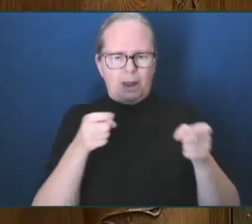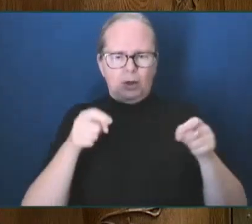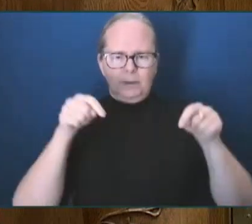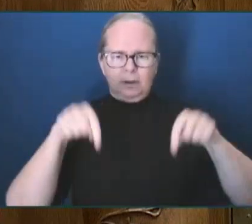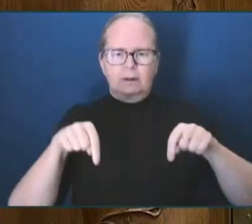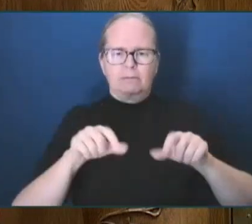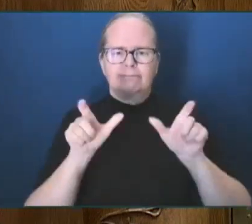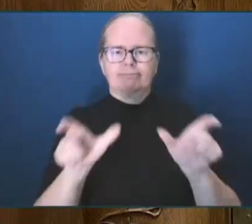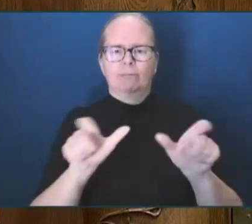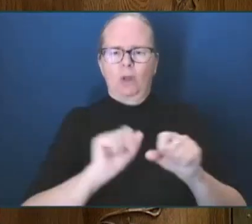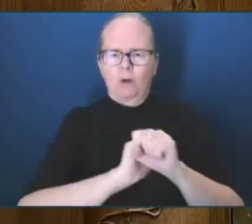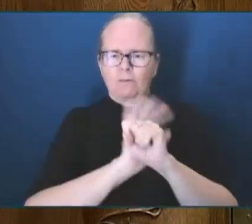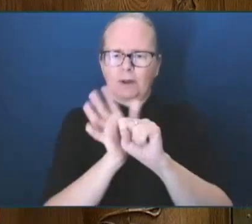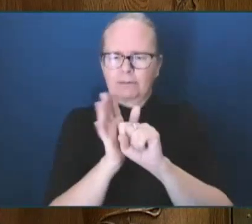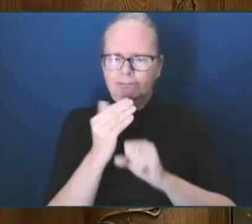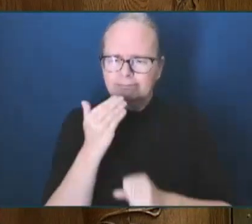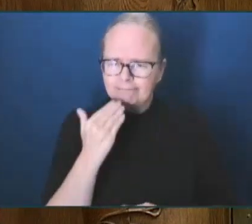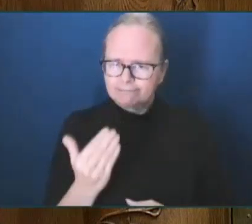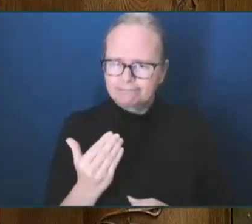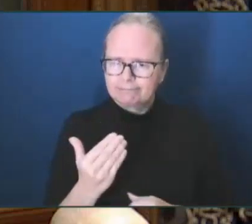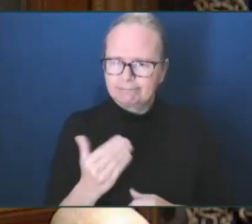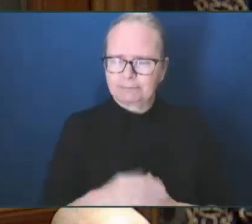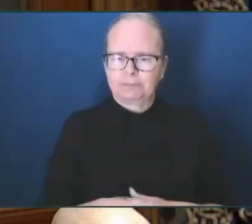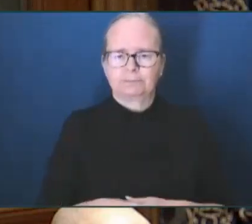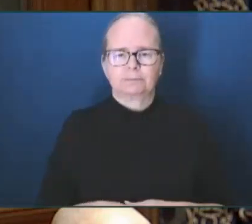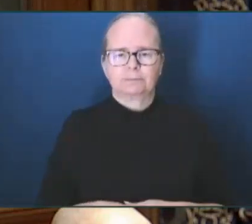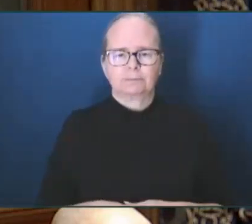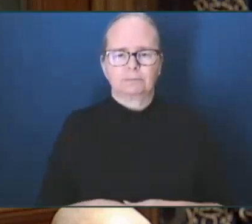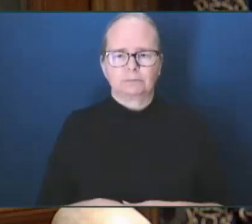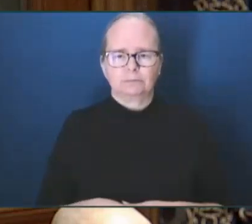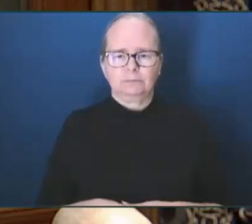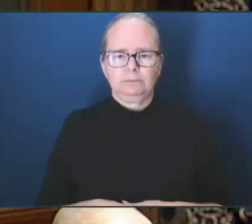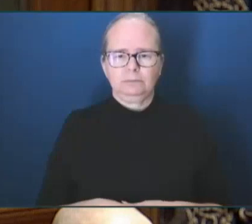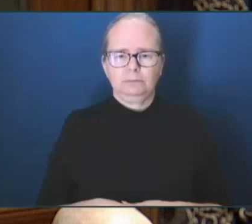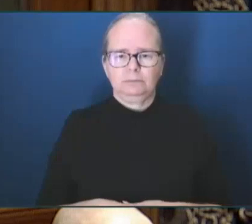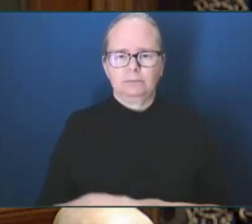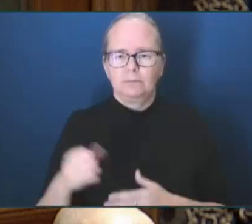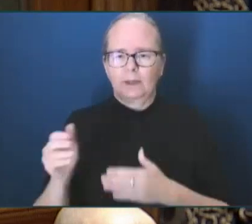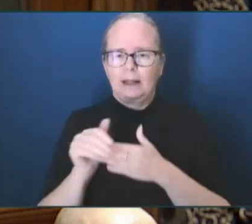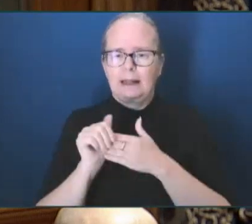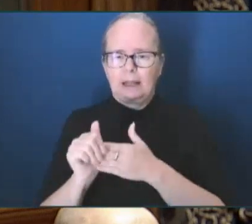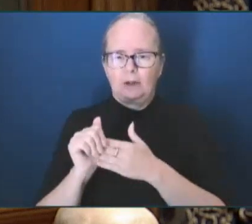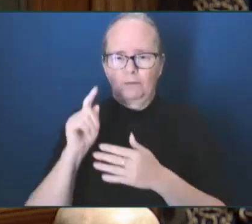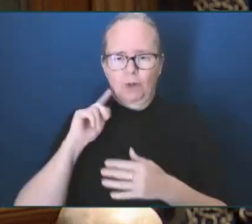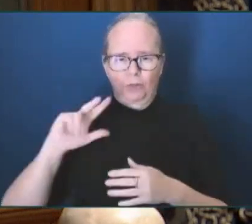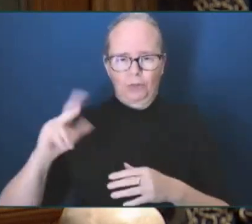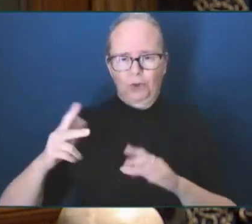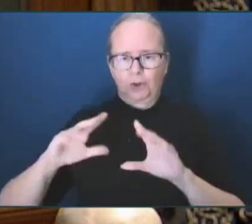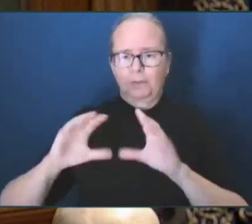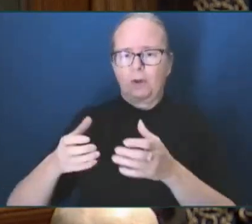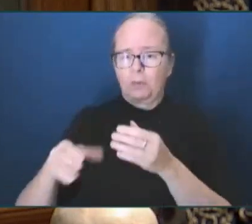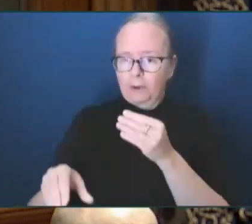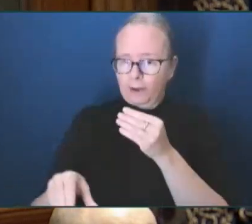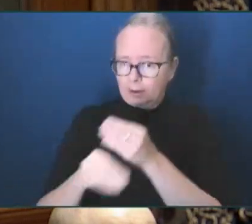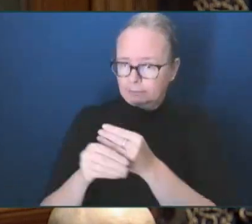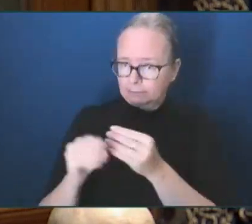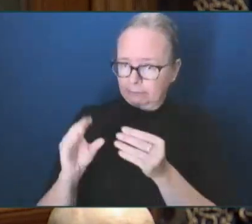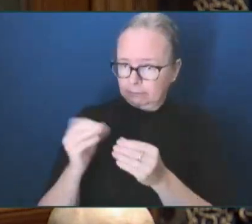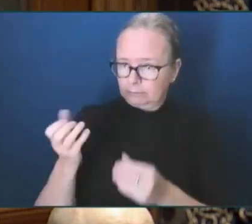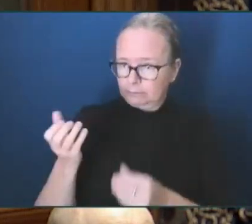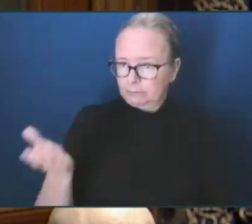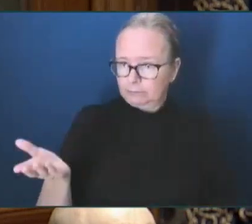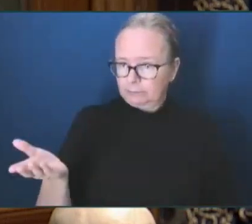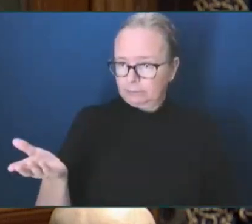Leader of the third party supplemental. Thank you, Honourable Speaker. Indeed, pediatric units around the world are